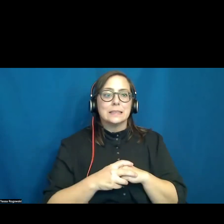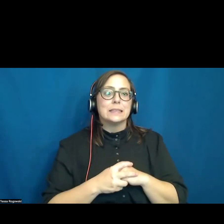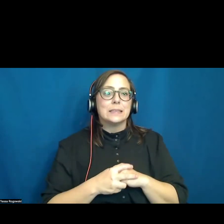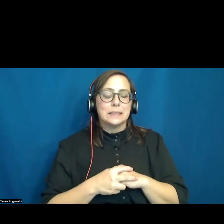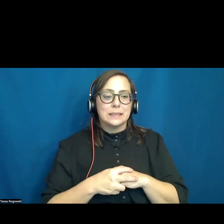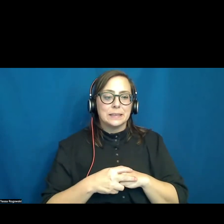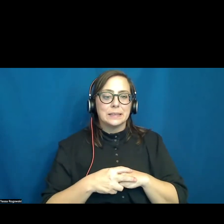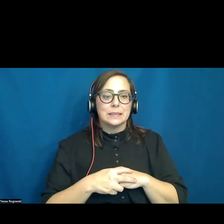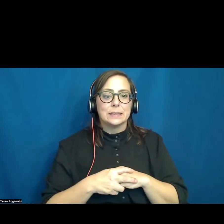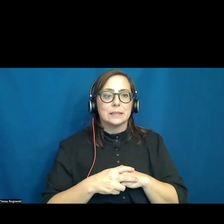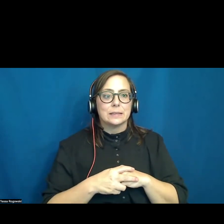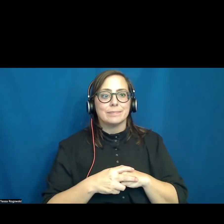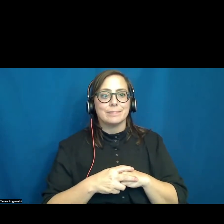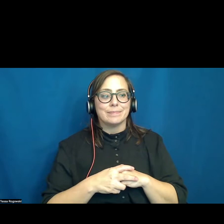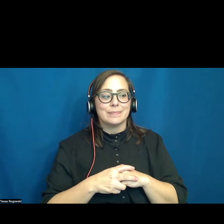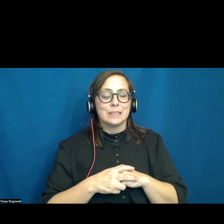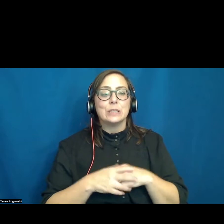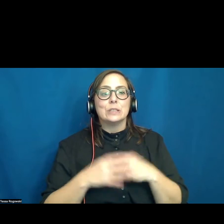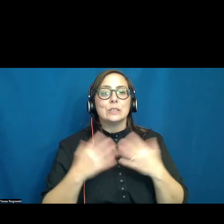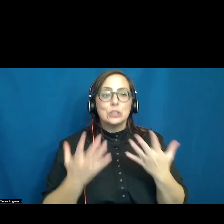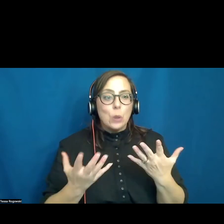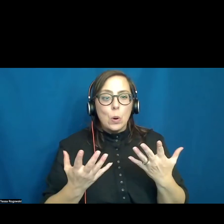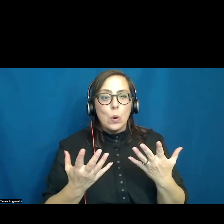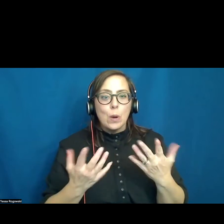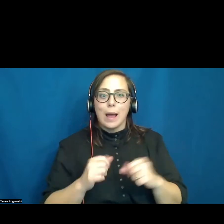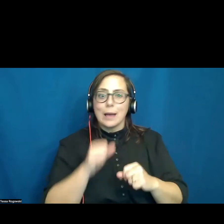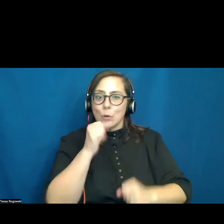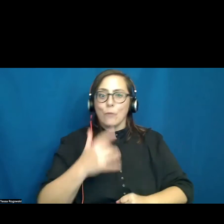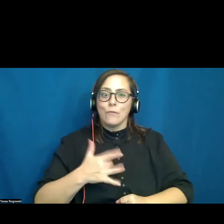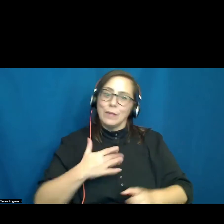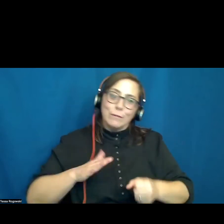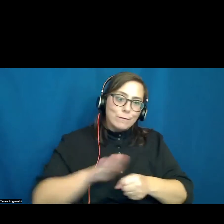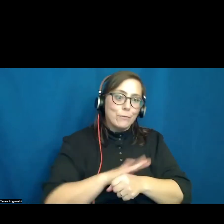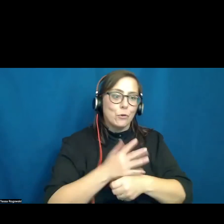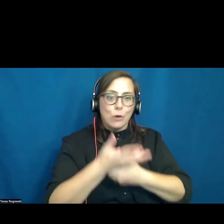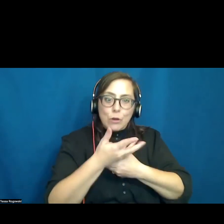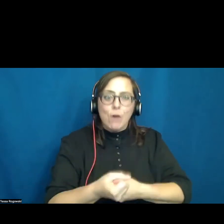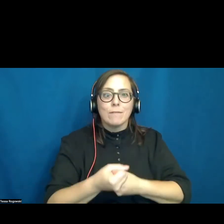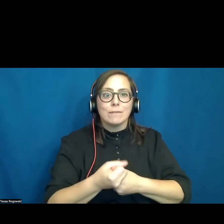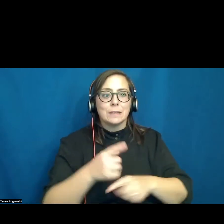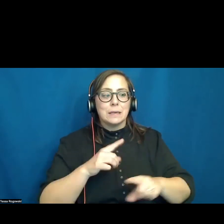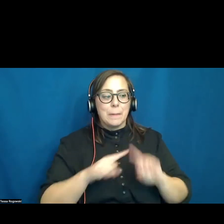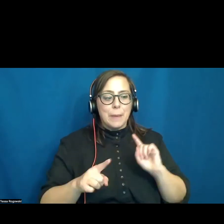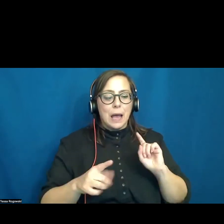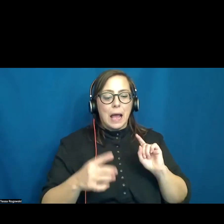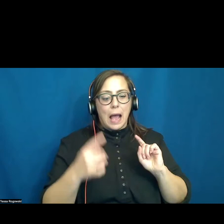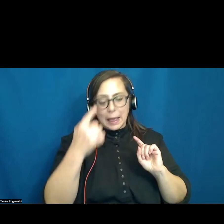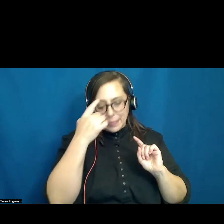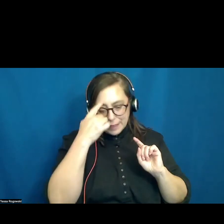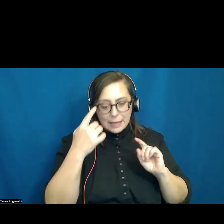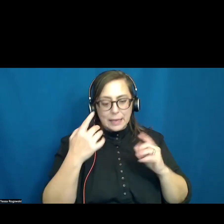so I'm not super confident when I say this, but I think a very